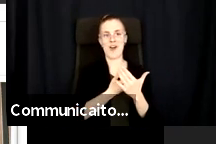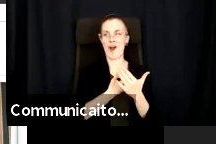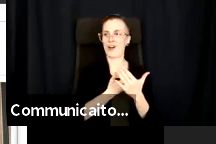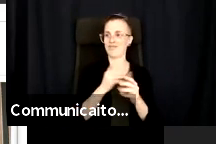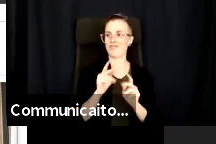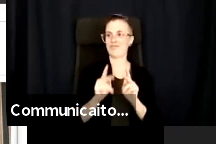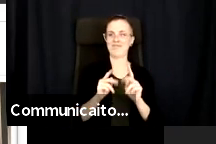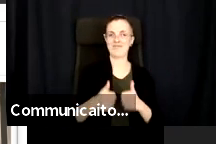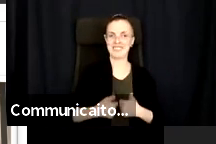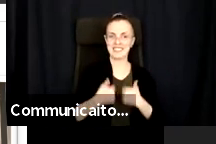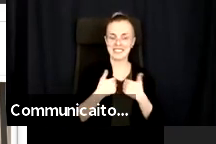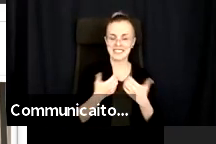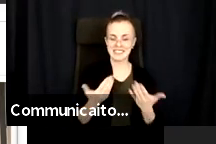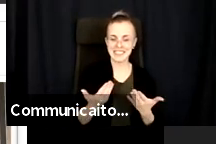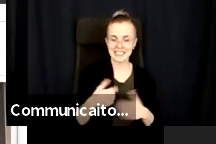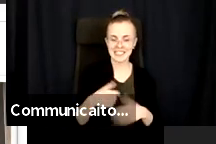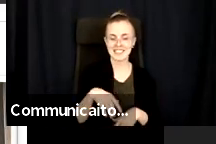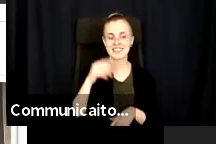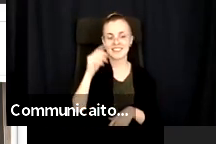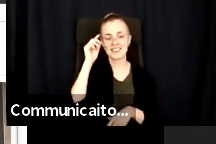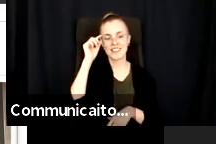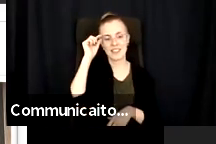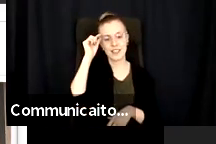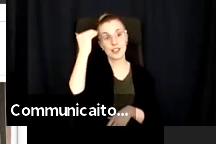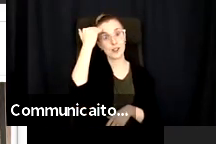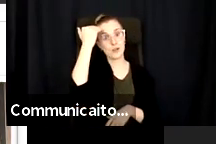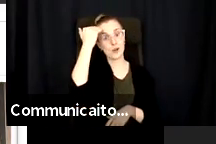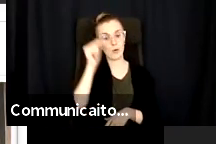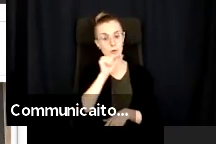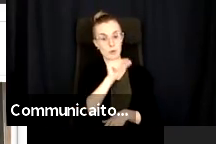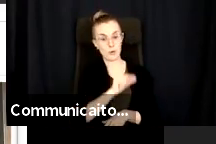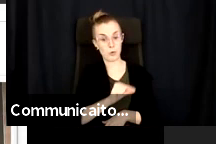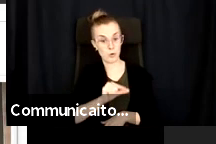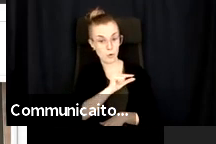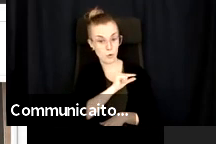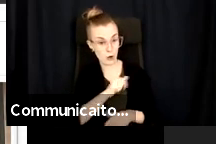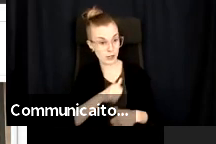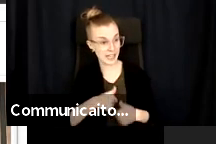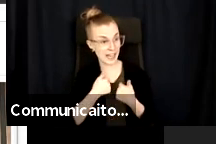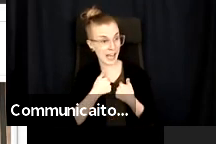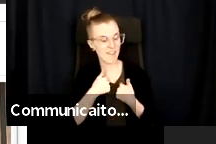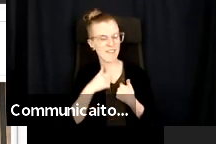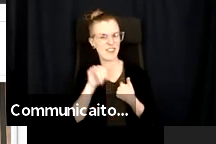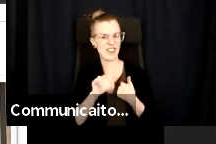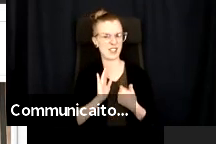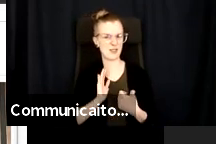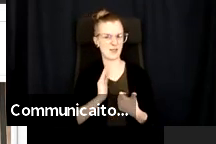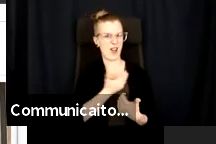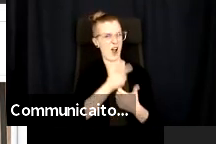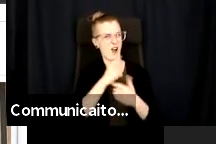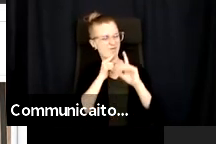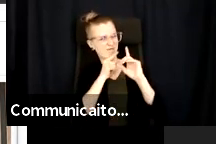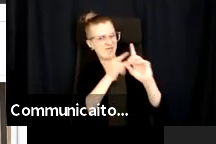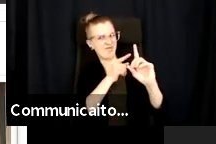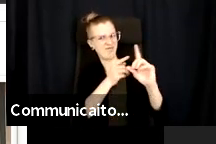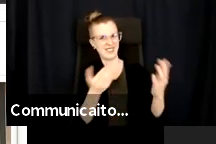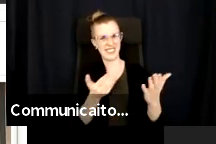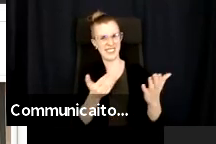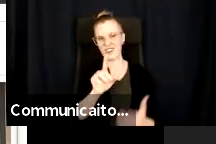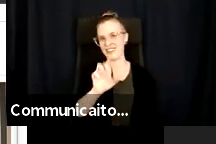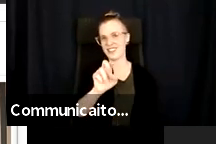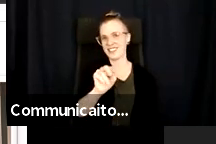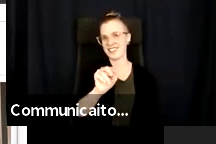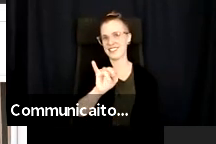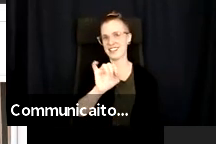know, quality of life is just how we roll in Denison, Texas. So congratulations,